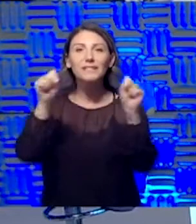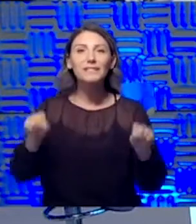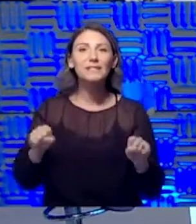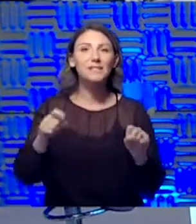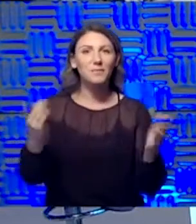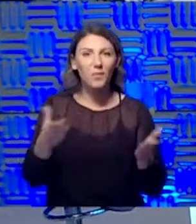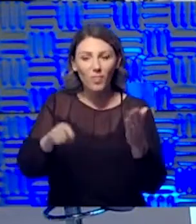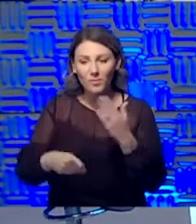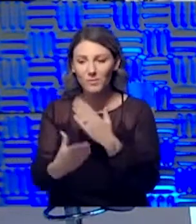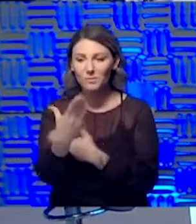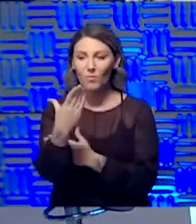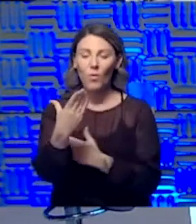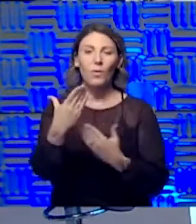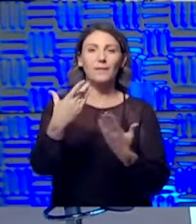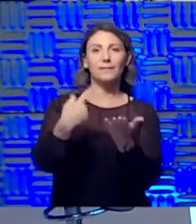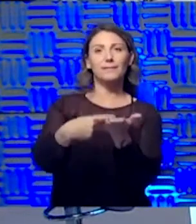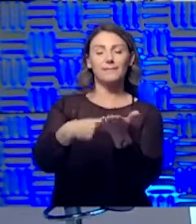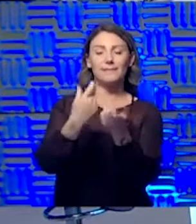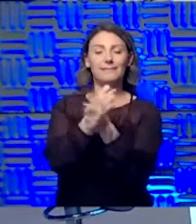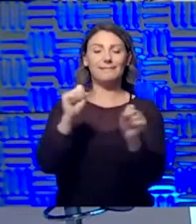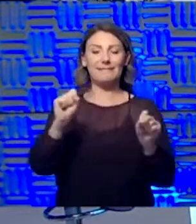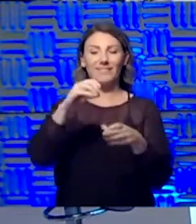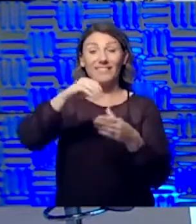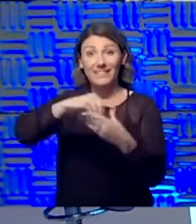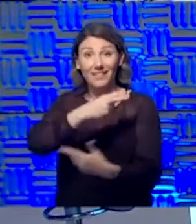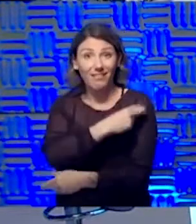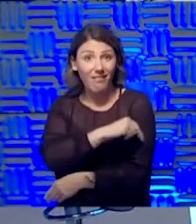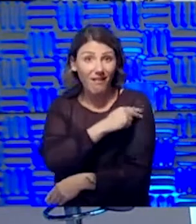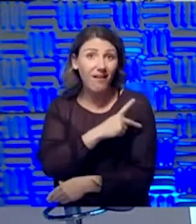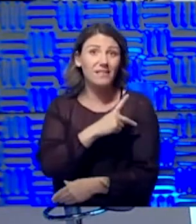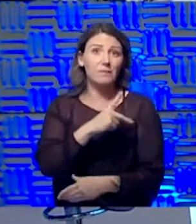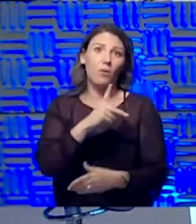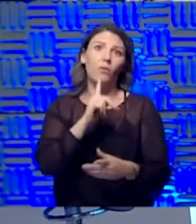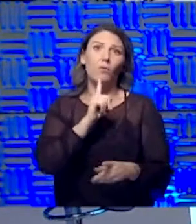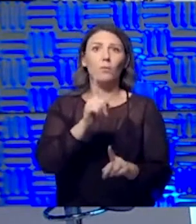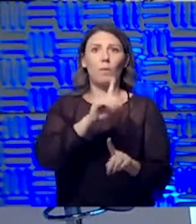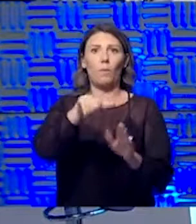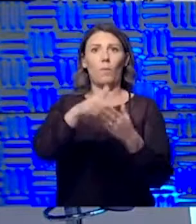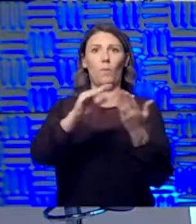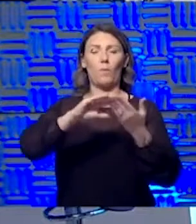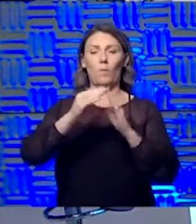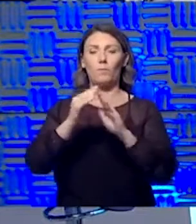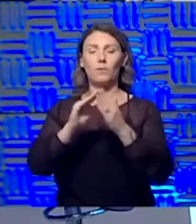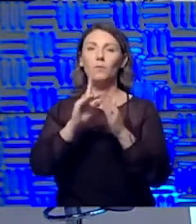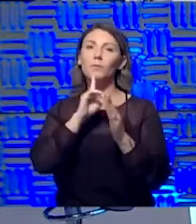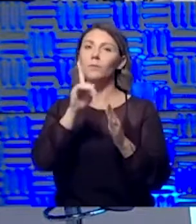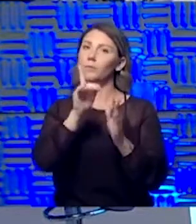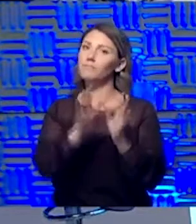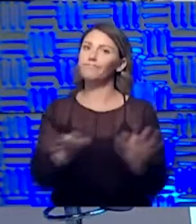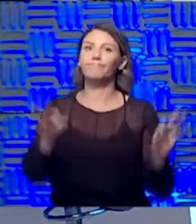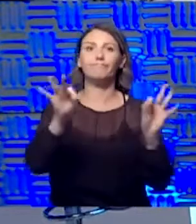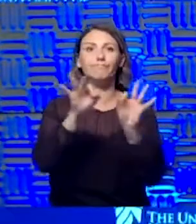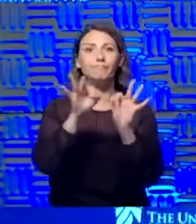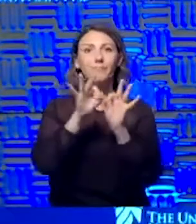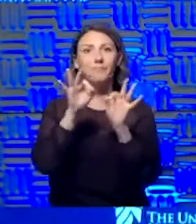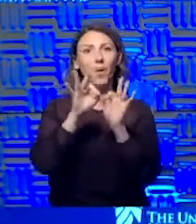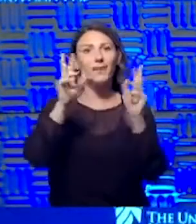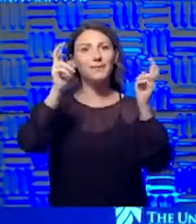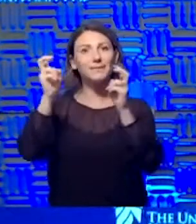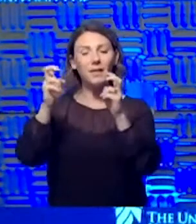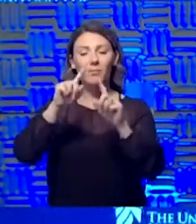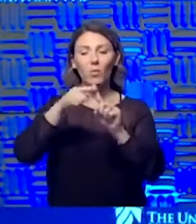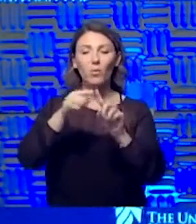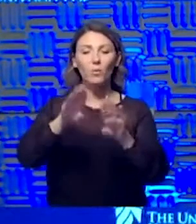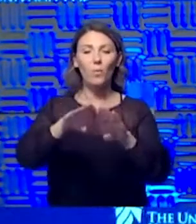bit about safety in a hospital and at large. And I think that's really going to become an important topic as we start to open